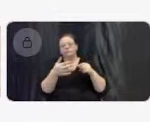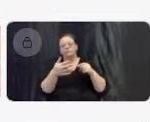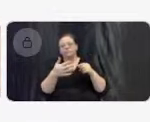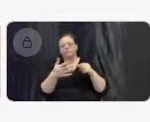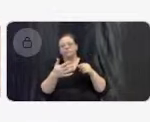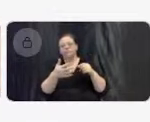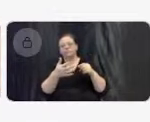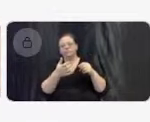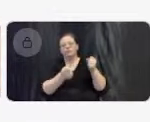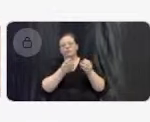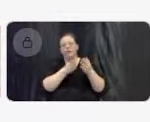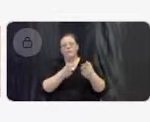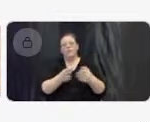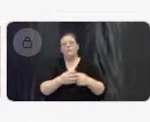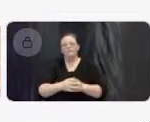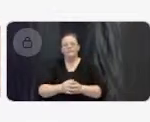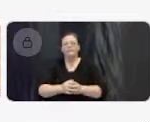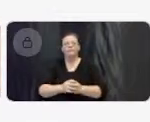driveway.